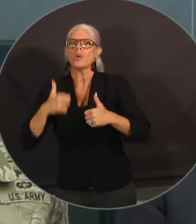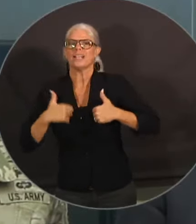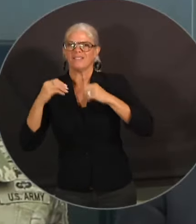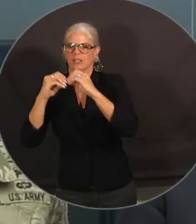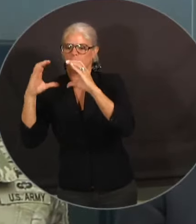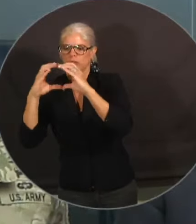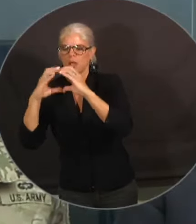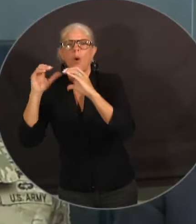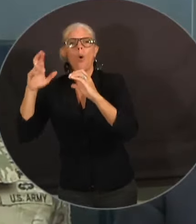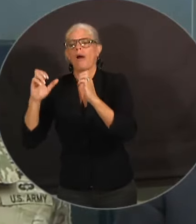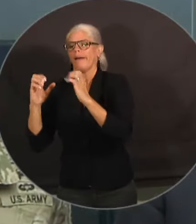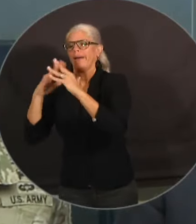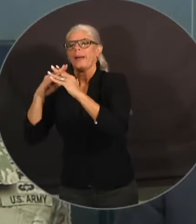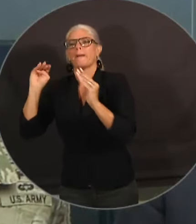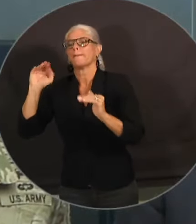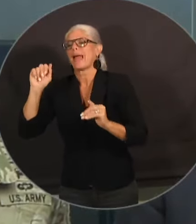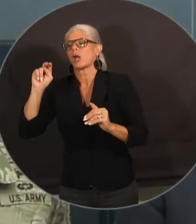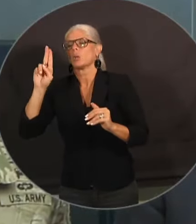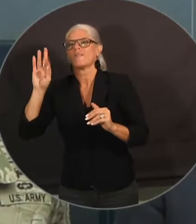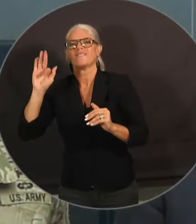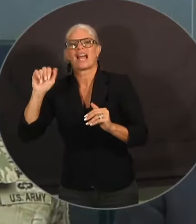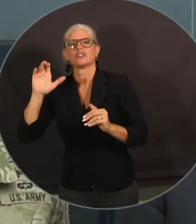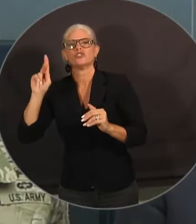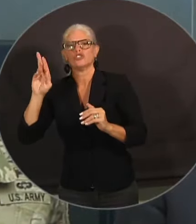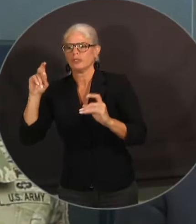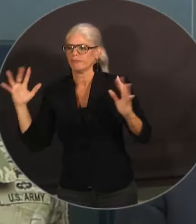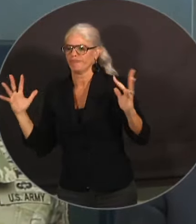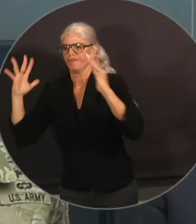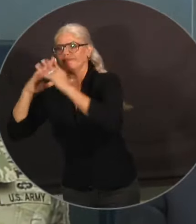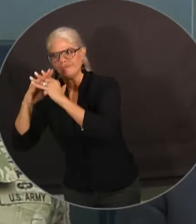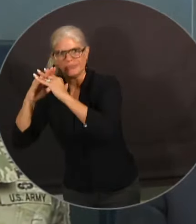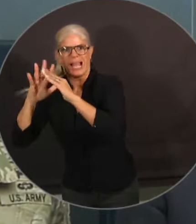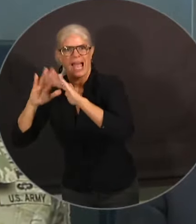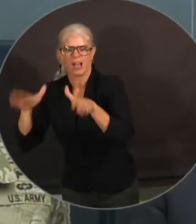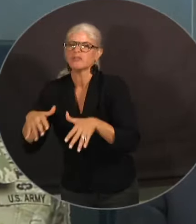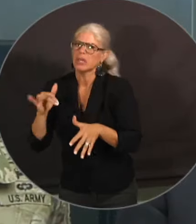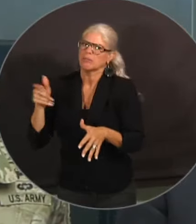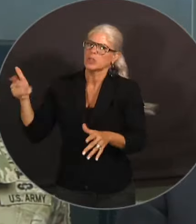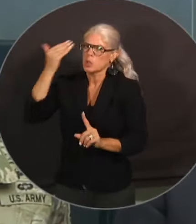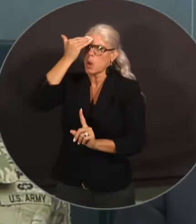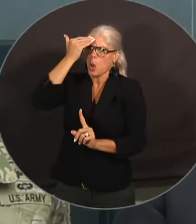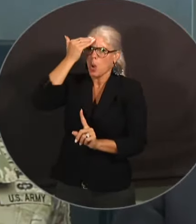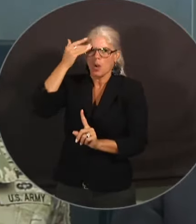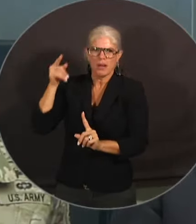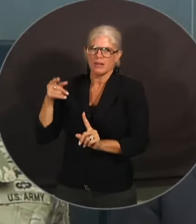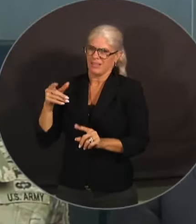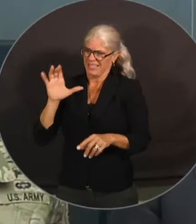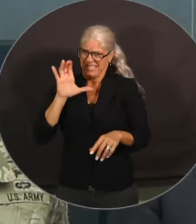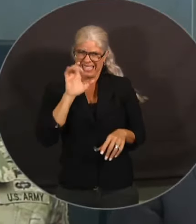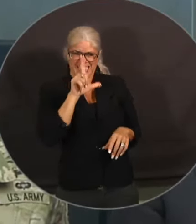particular storm. We're not going to have storm surge. We're not going to have riverine flooding up all the way into Leon County proper. So,